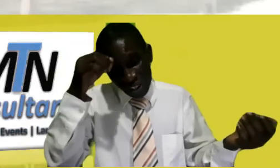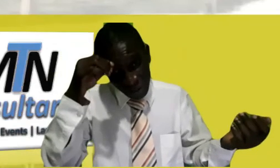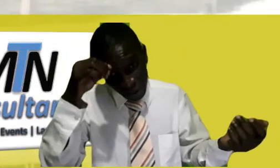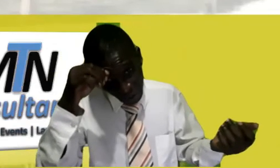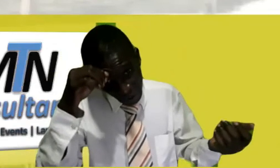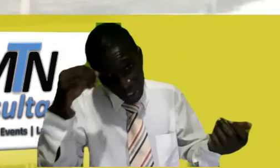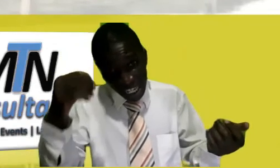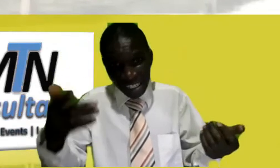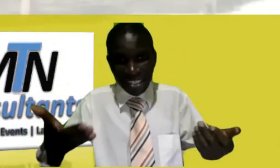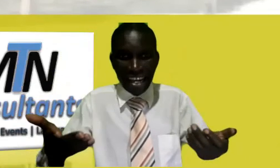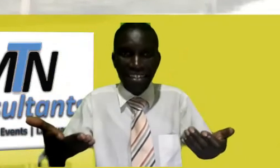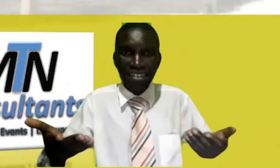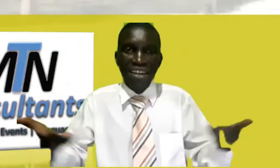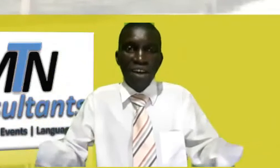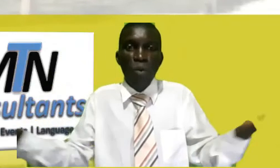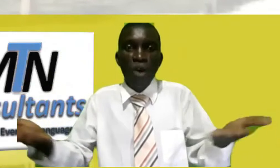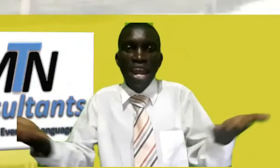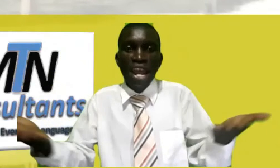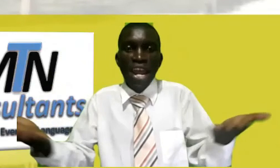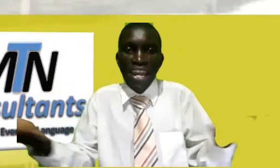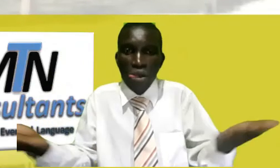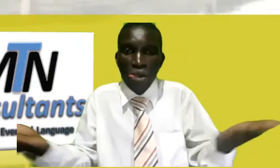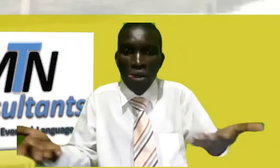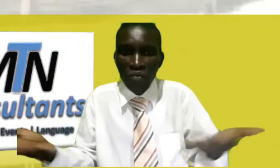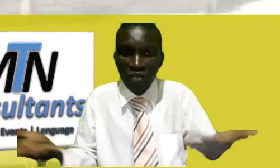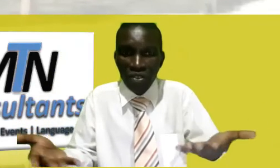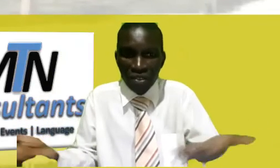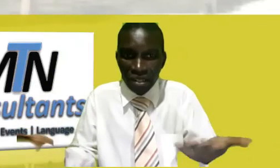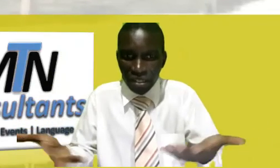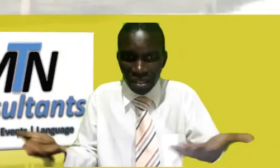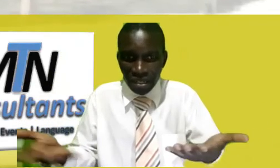So you learn the signs like where.